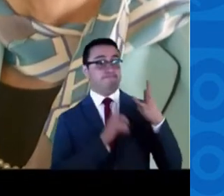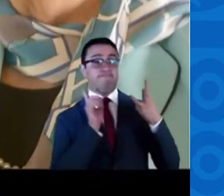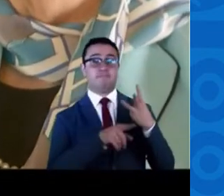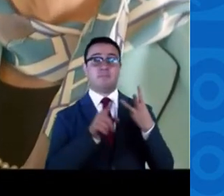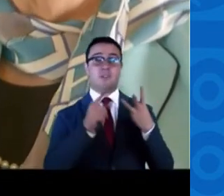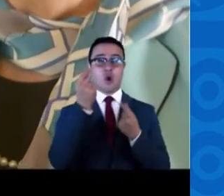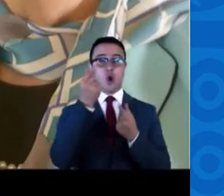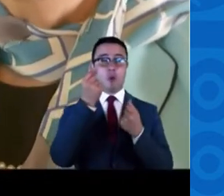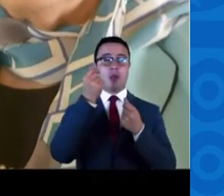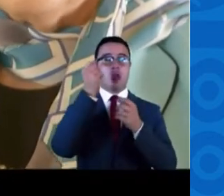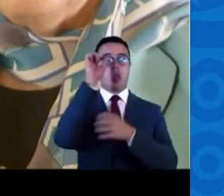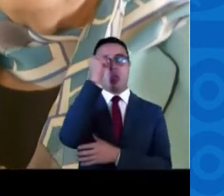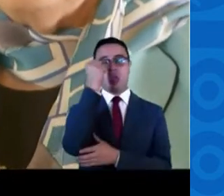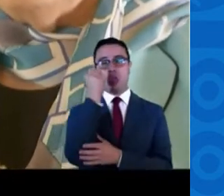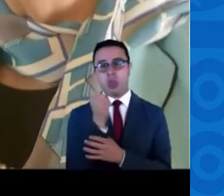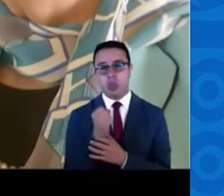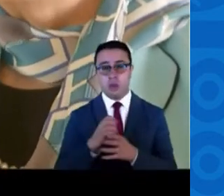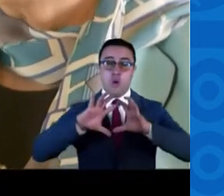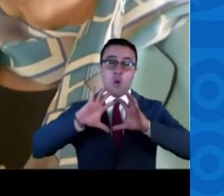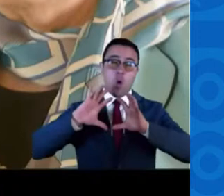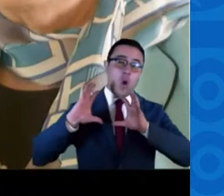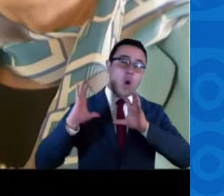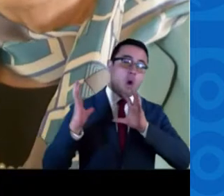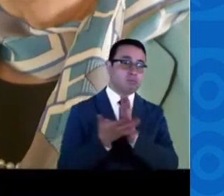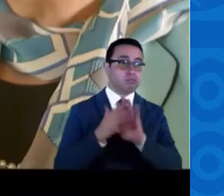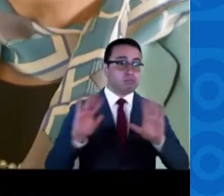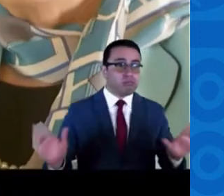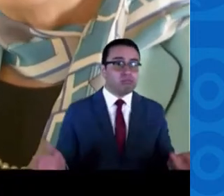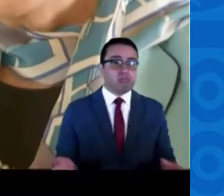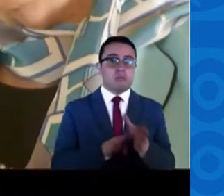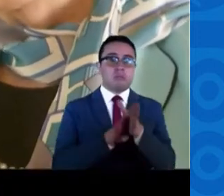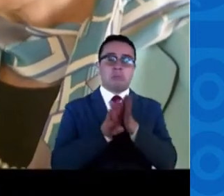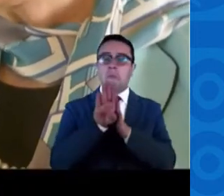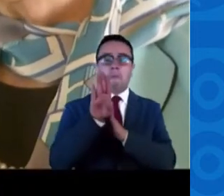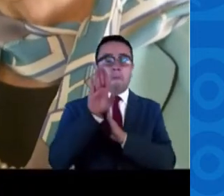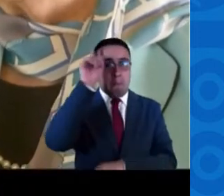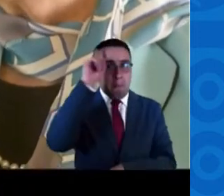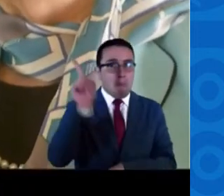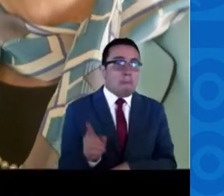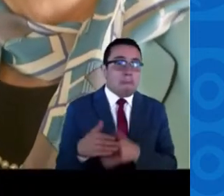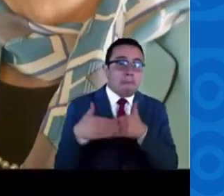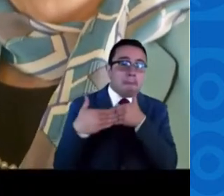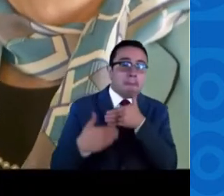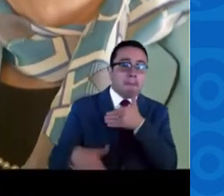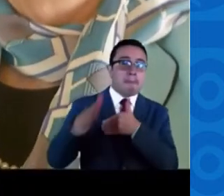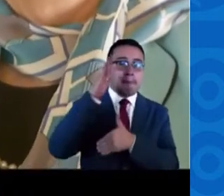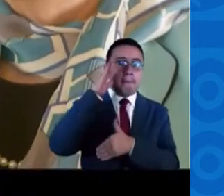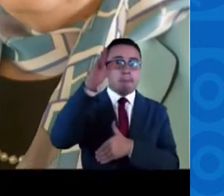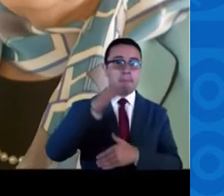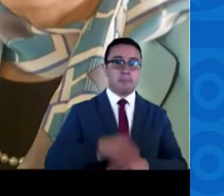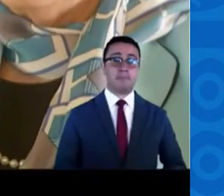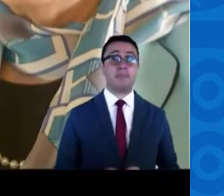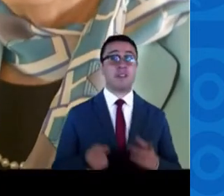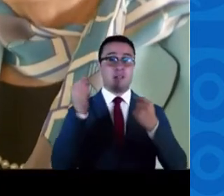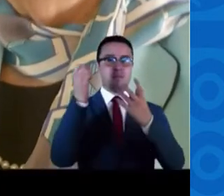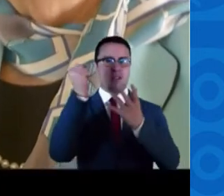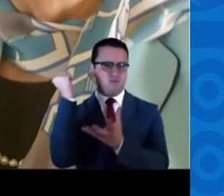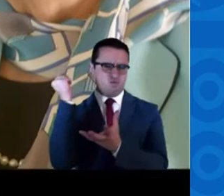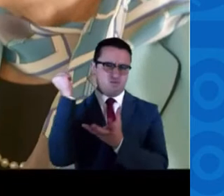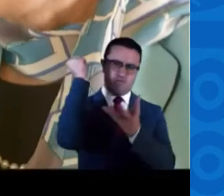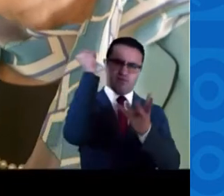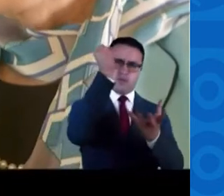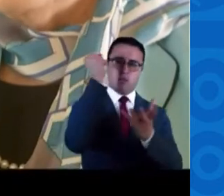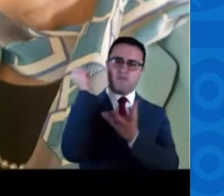our economy at the world level is facing a divergent recovery. Most of